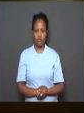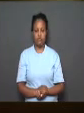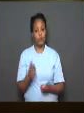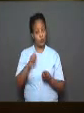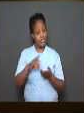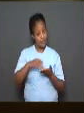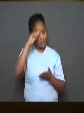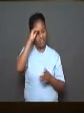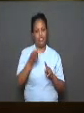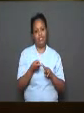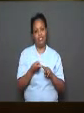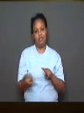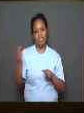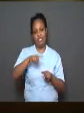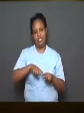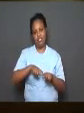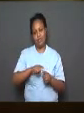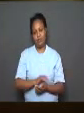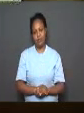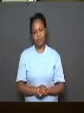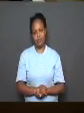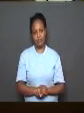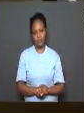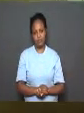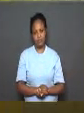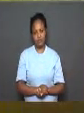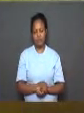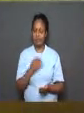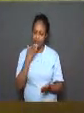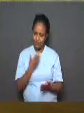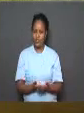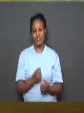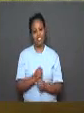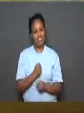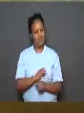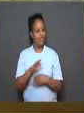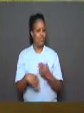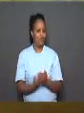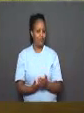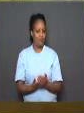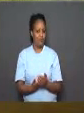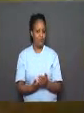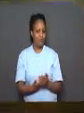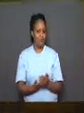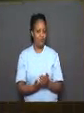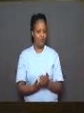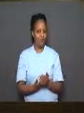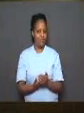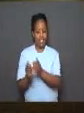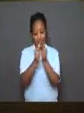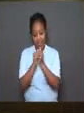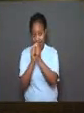Let's get back to our lesson. Good work, everyone.